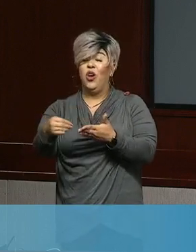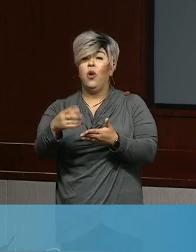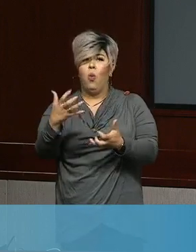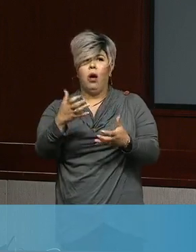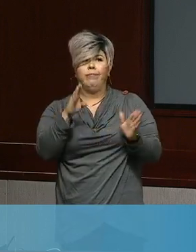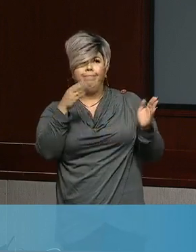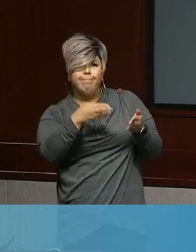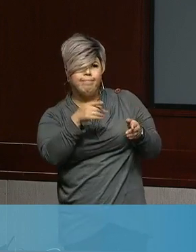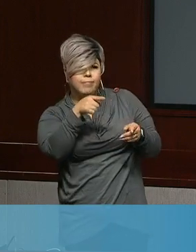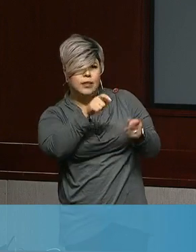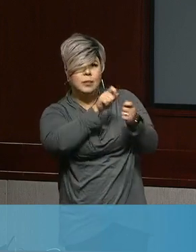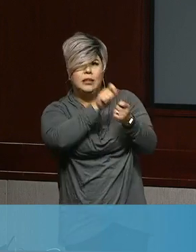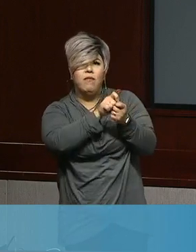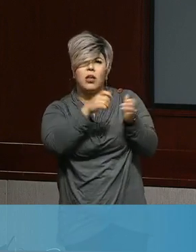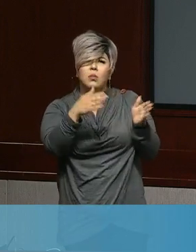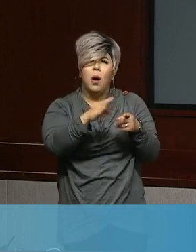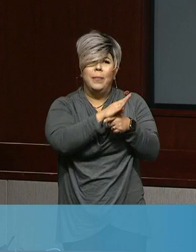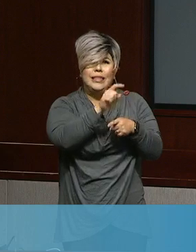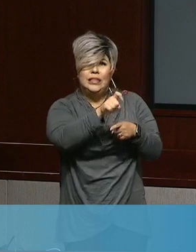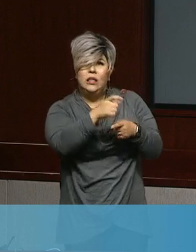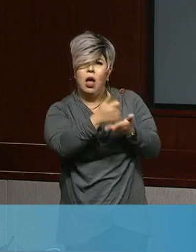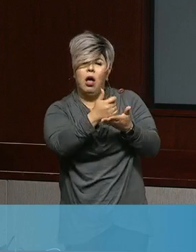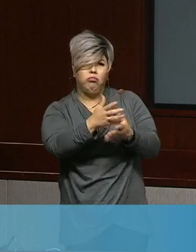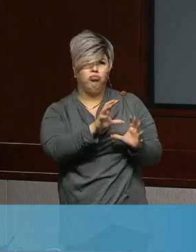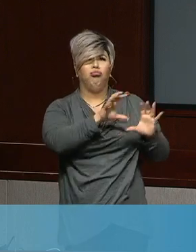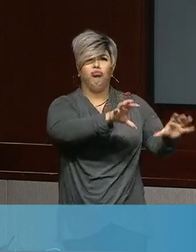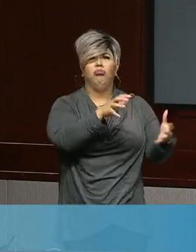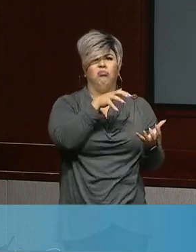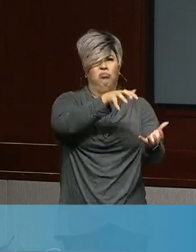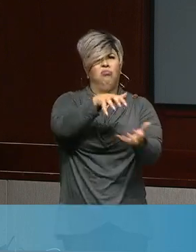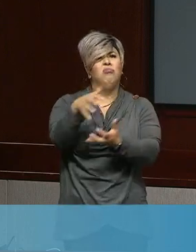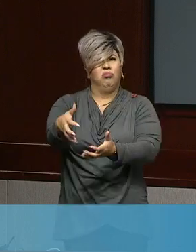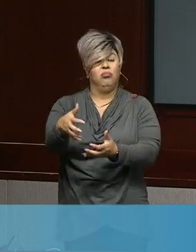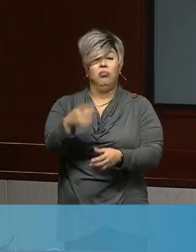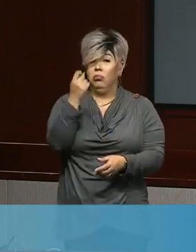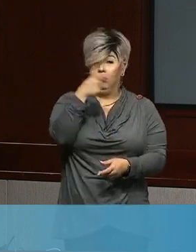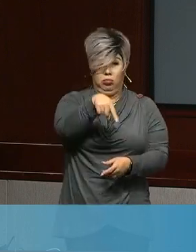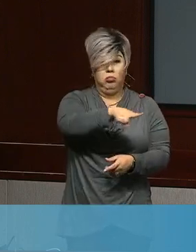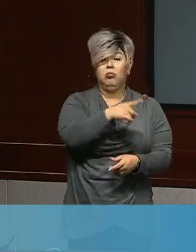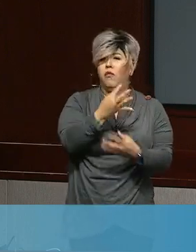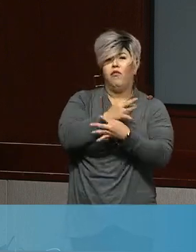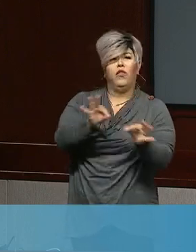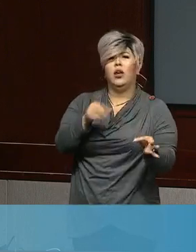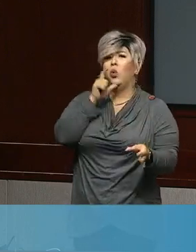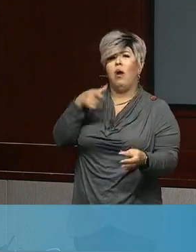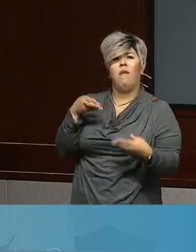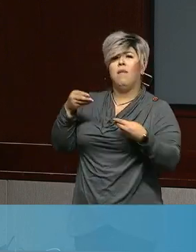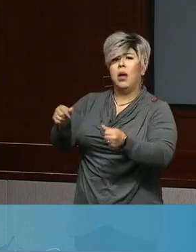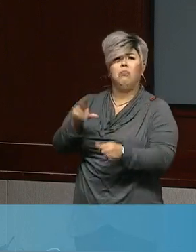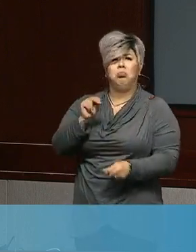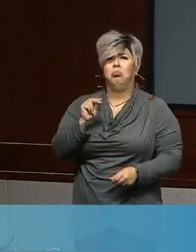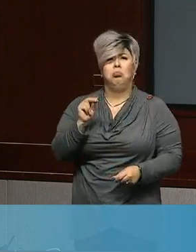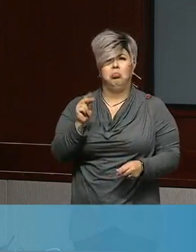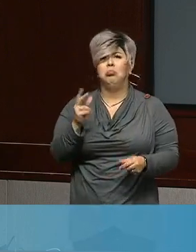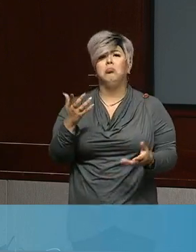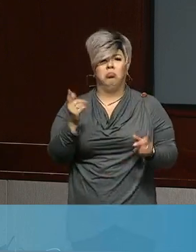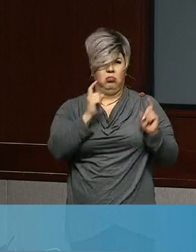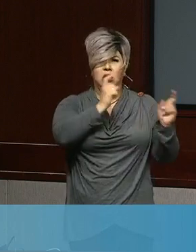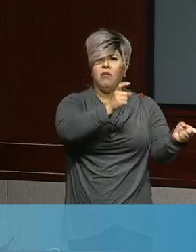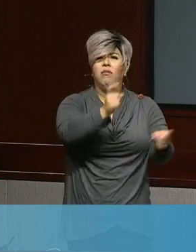businesses for PPE distribution throughout the county at no cost to those businesses. We have